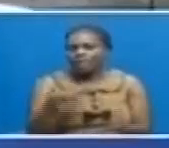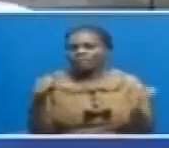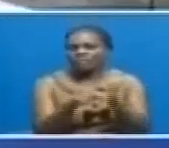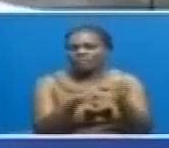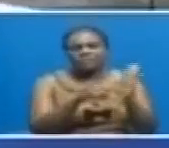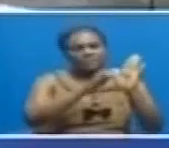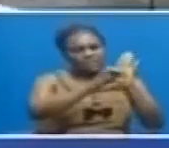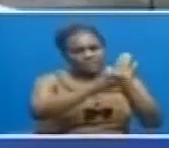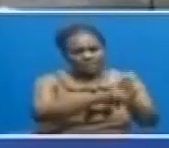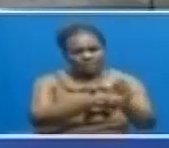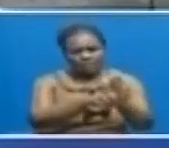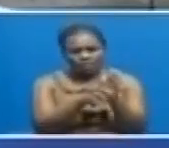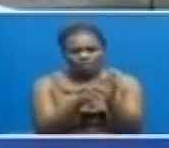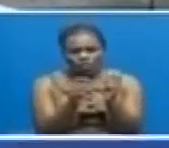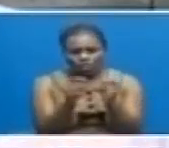problems like rodent attack,